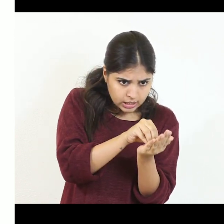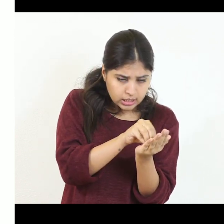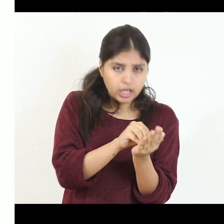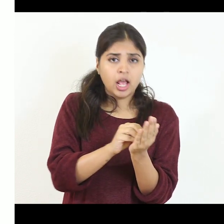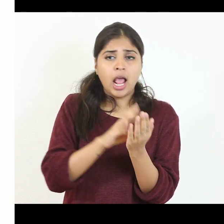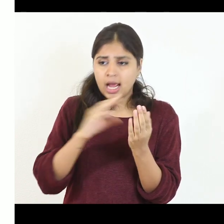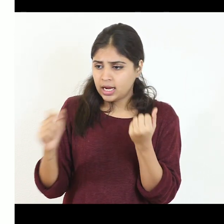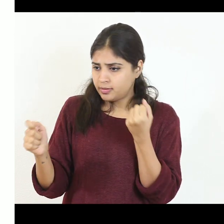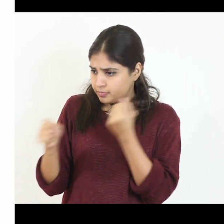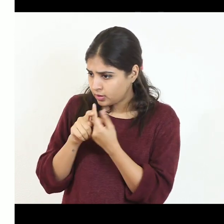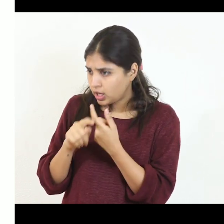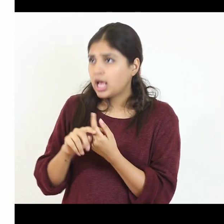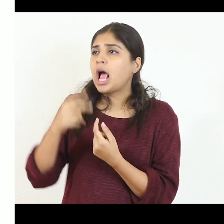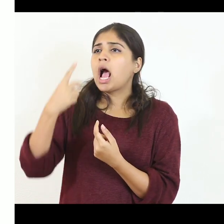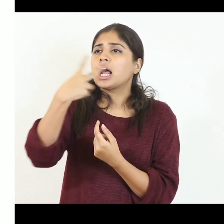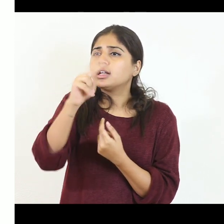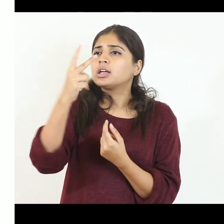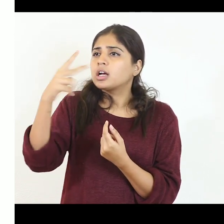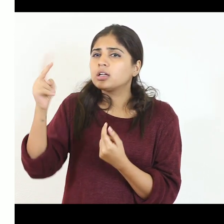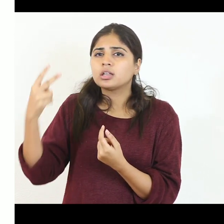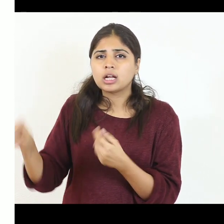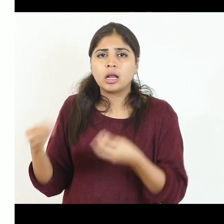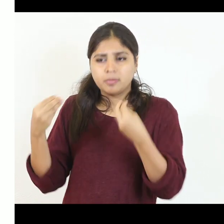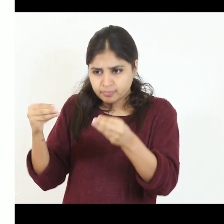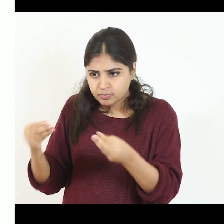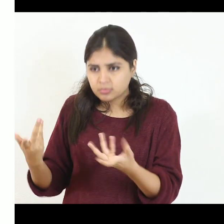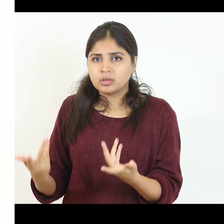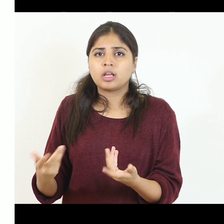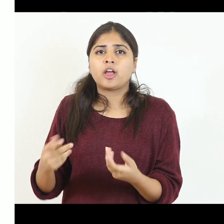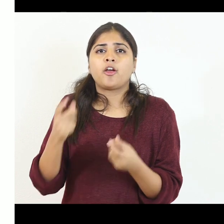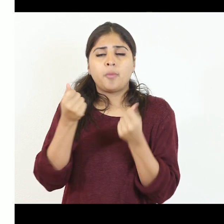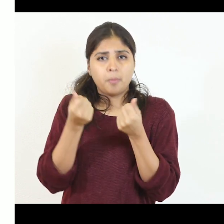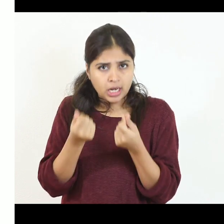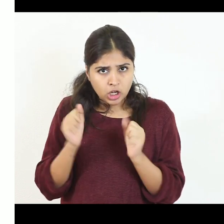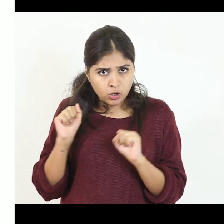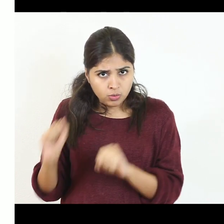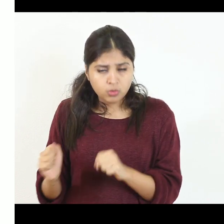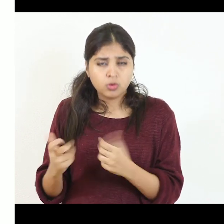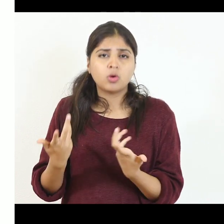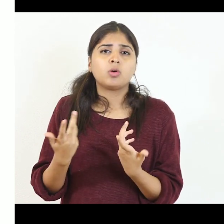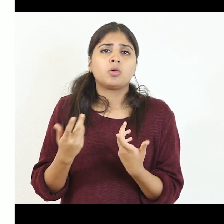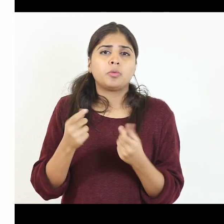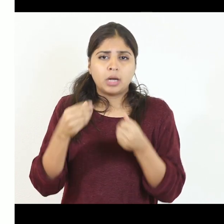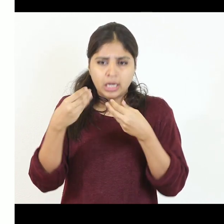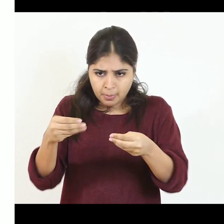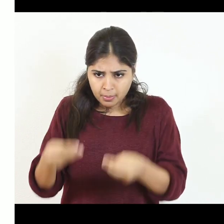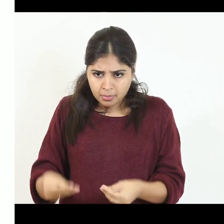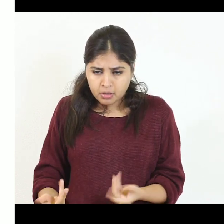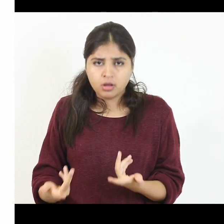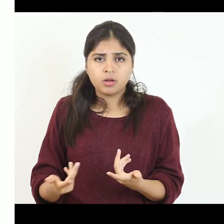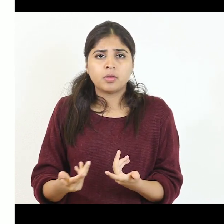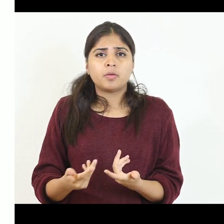material, including financial, personal, police, and other records of reports.